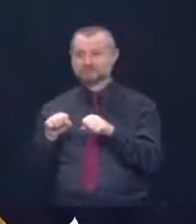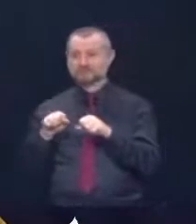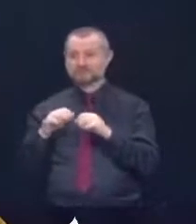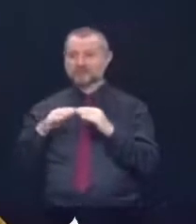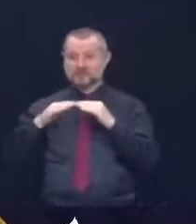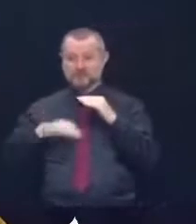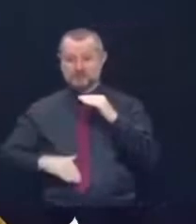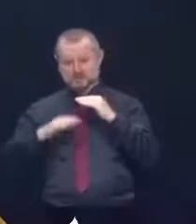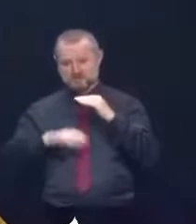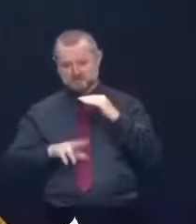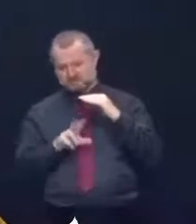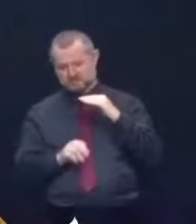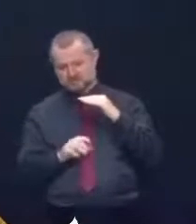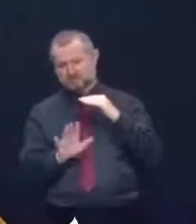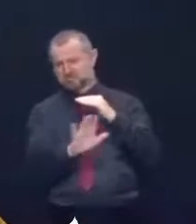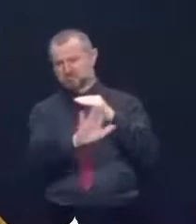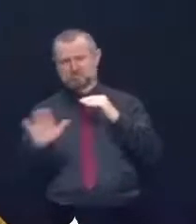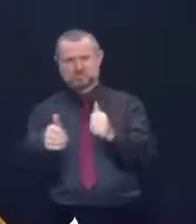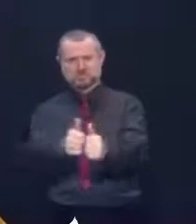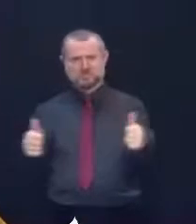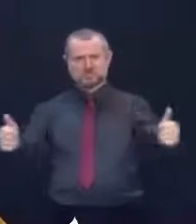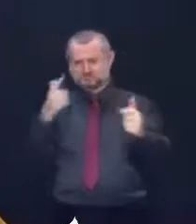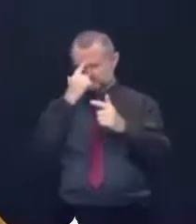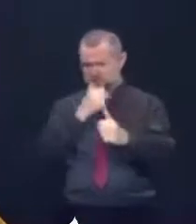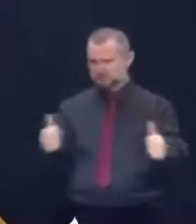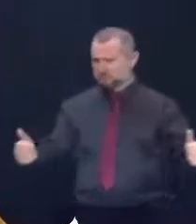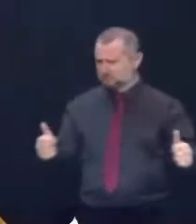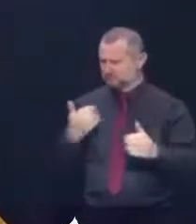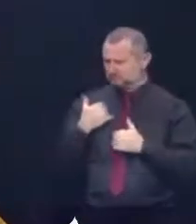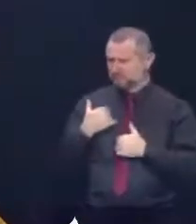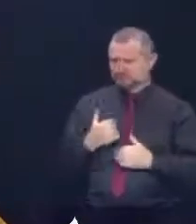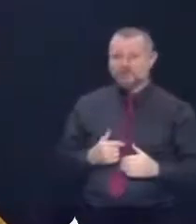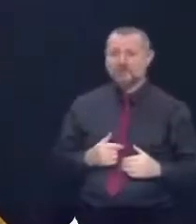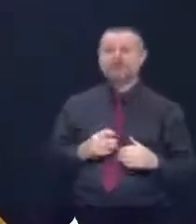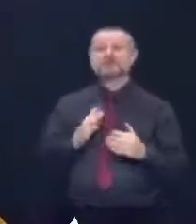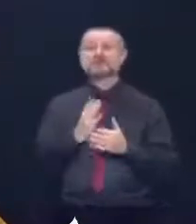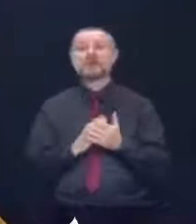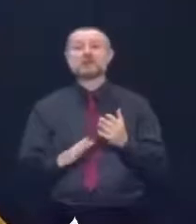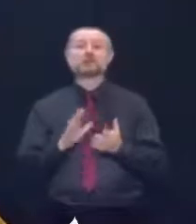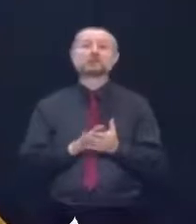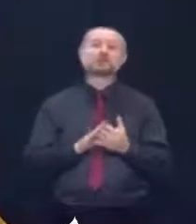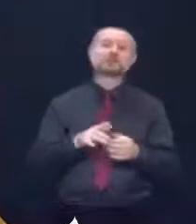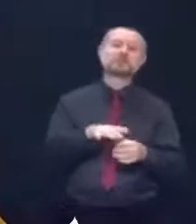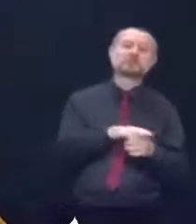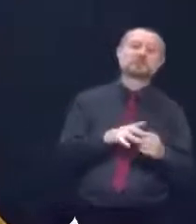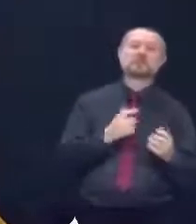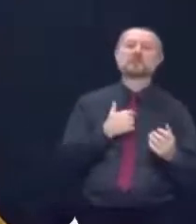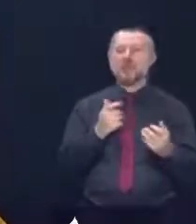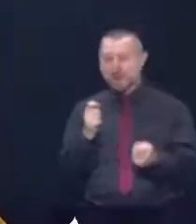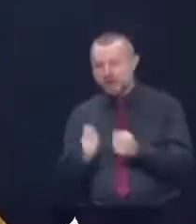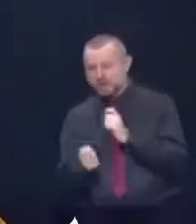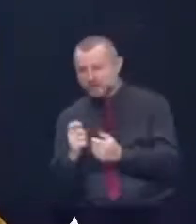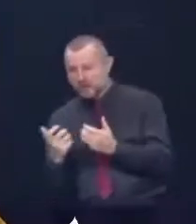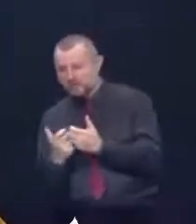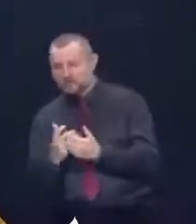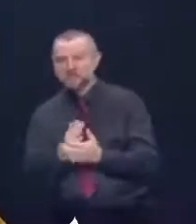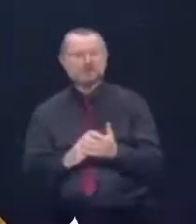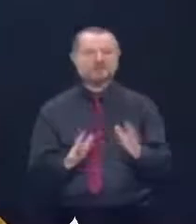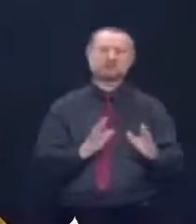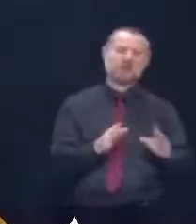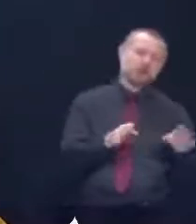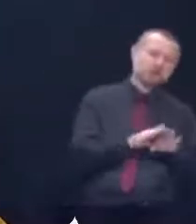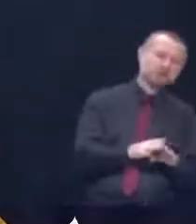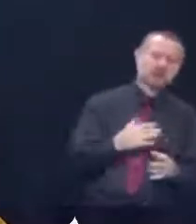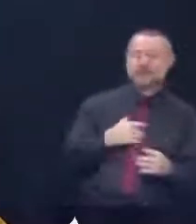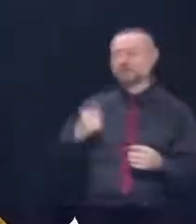3%, it's up to you. So some school districts have hybrid, some open, some closed, some do